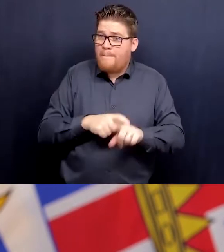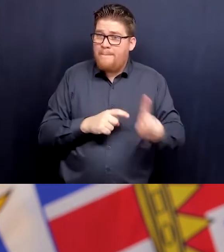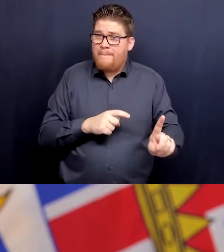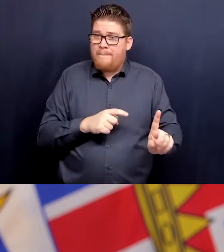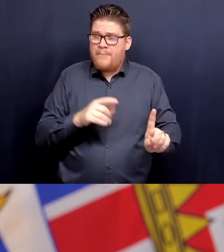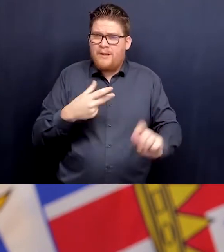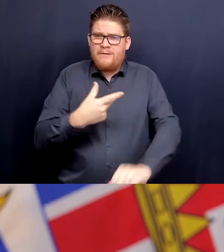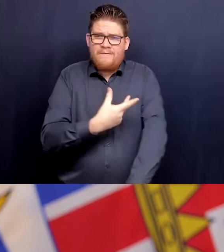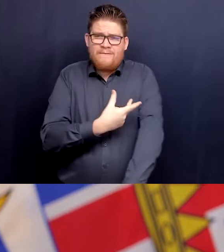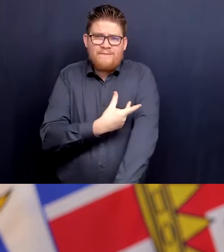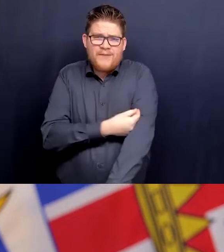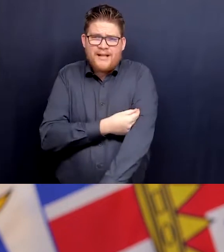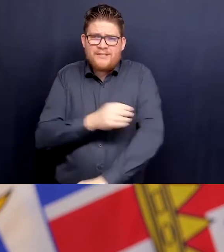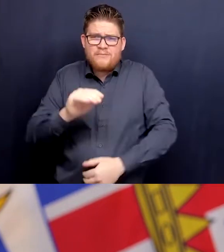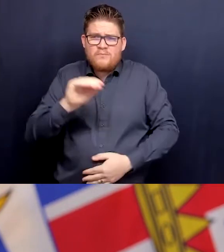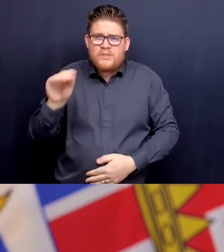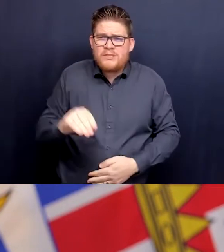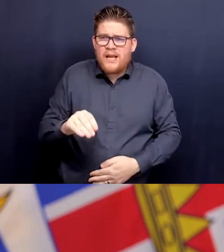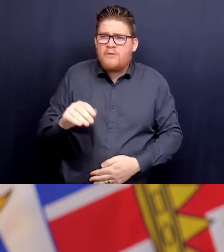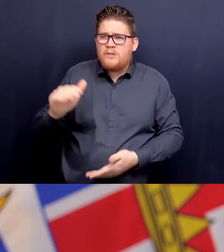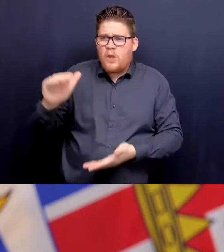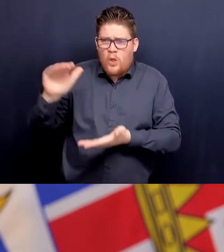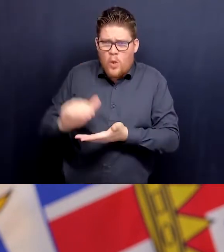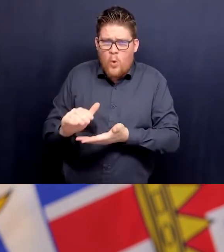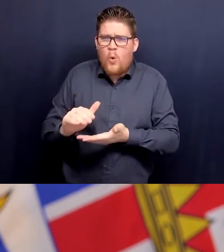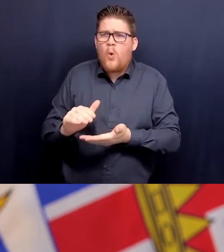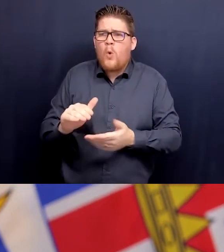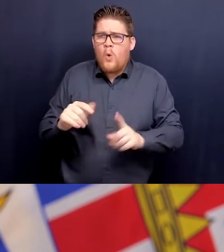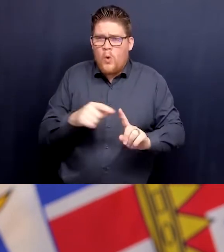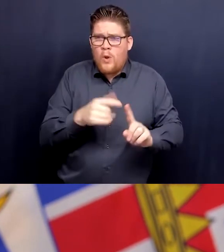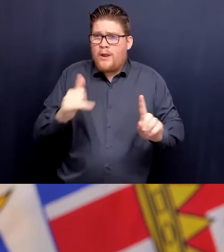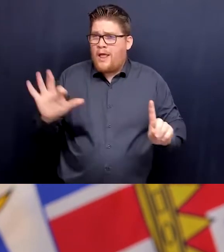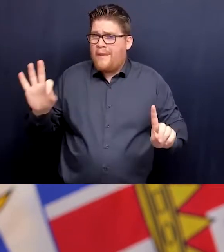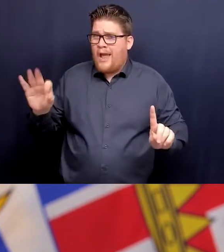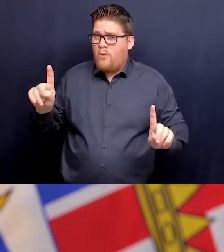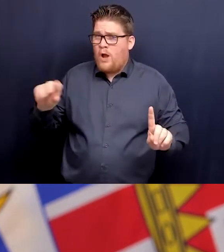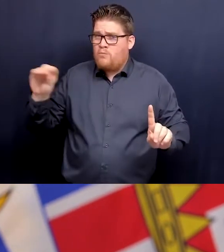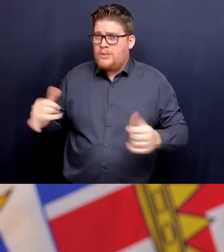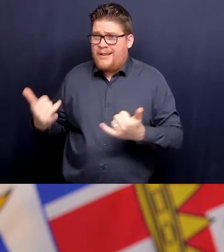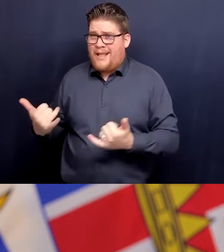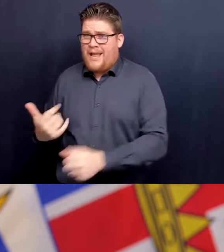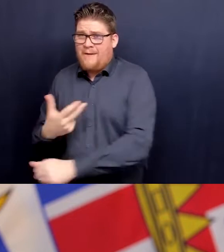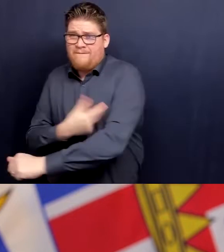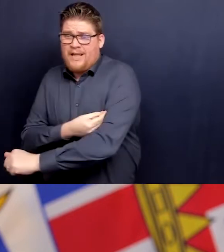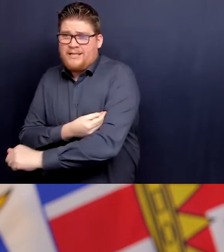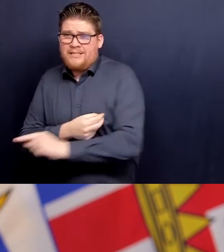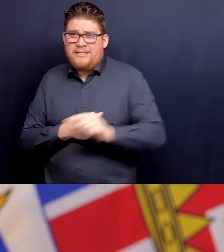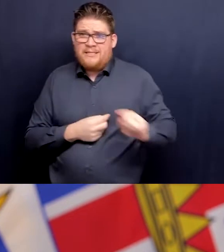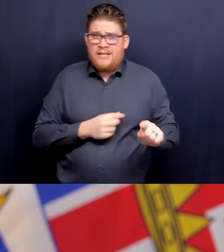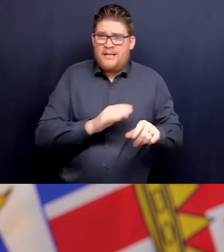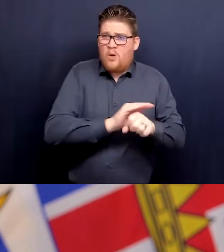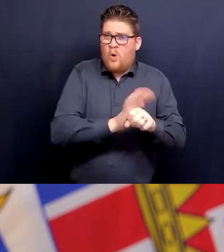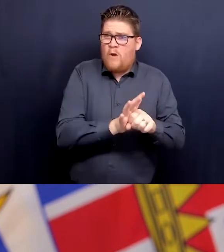at 91% now. We had 29 cases that day back then. We're at 270 something now. You've